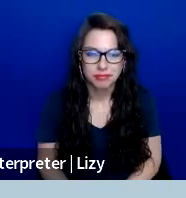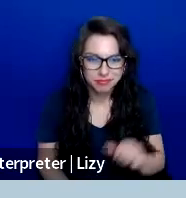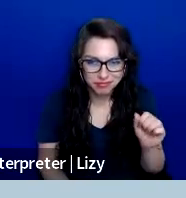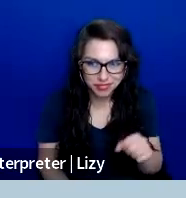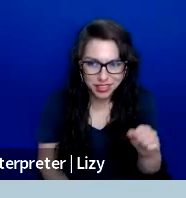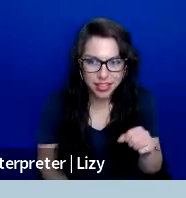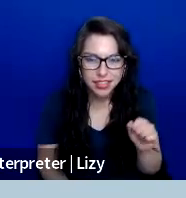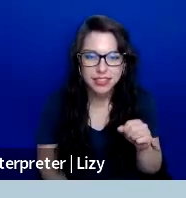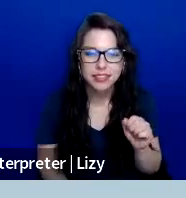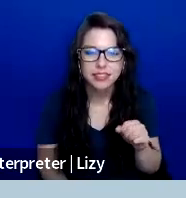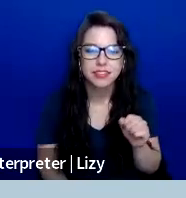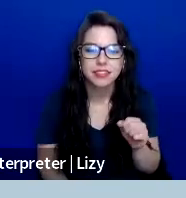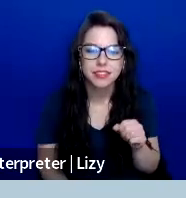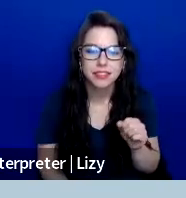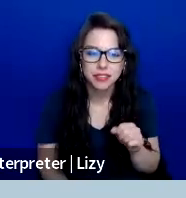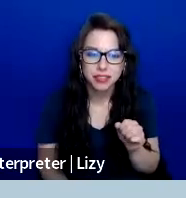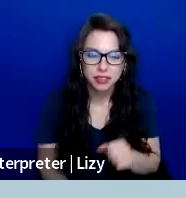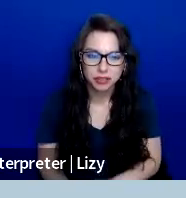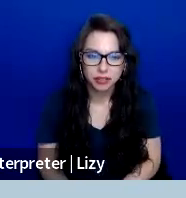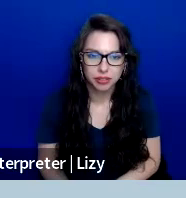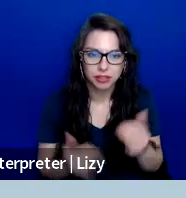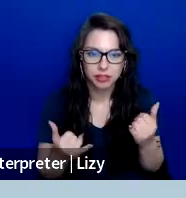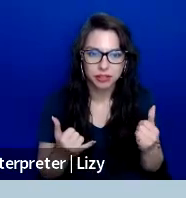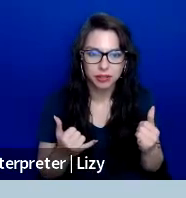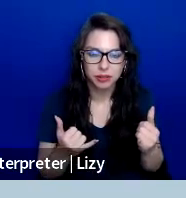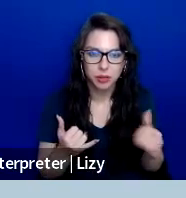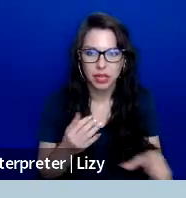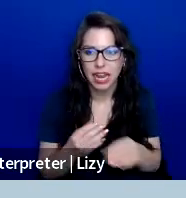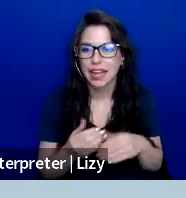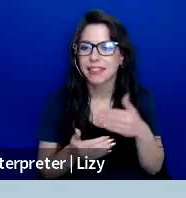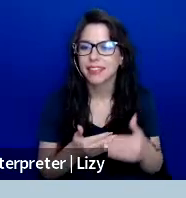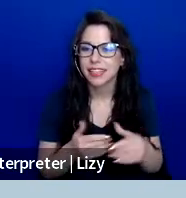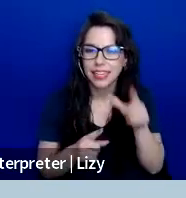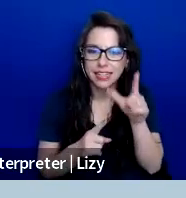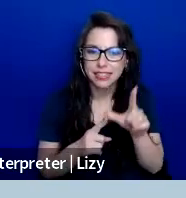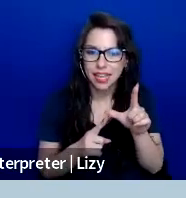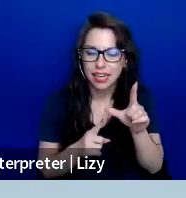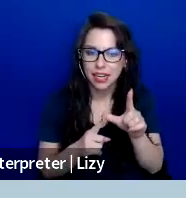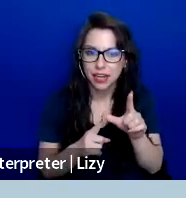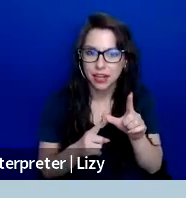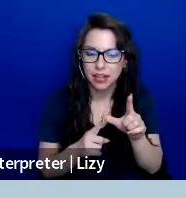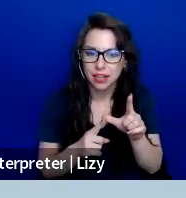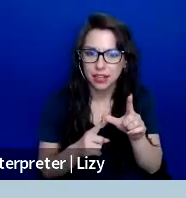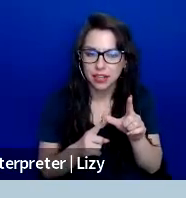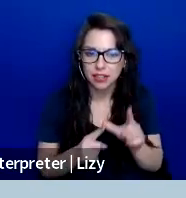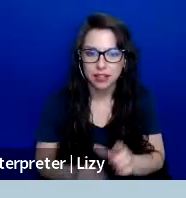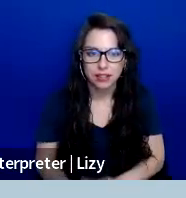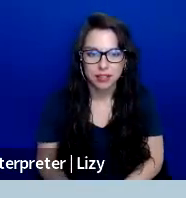Yes. Okay, now we're gonna put at the next letter. Now you don't say anything, please.